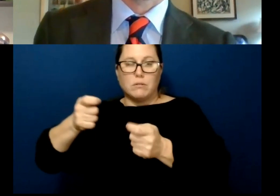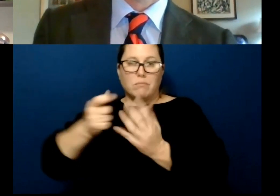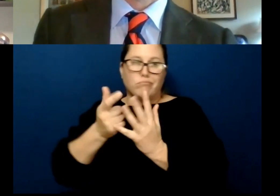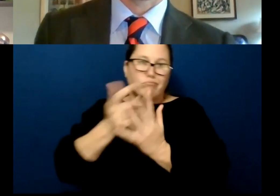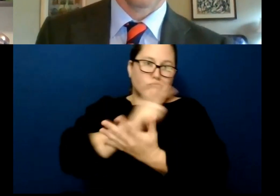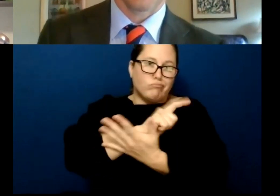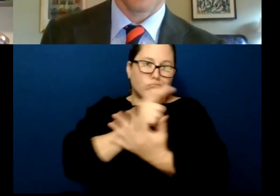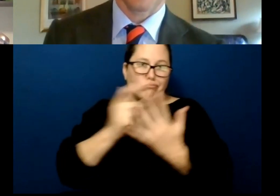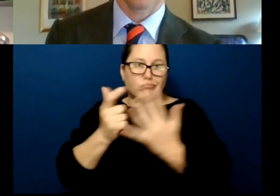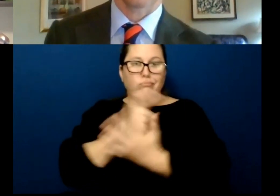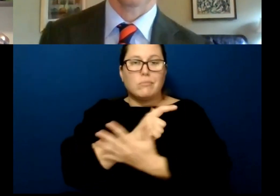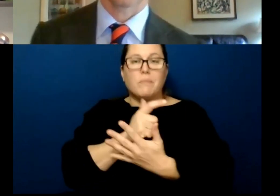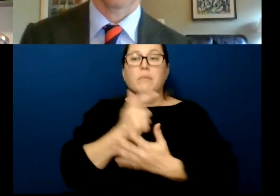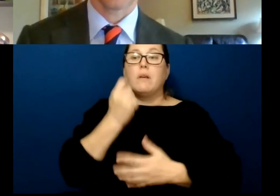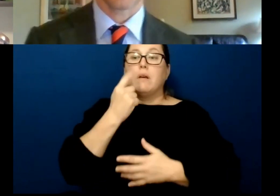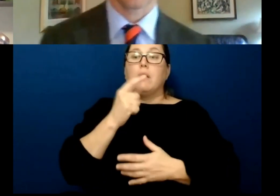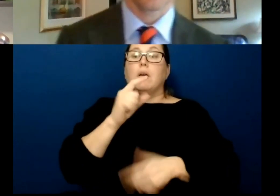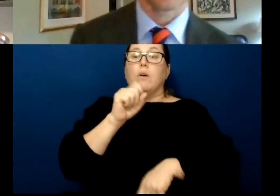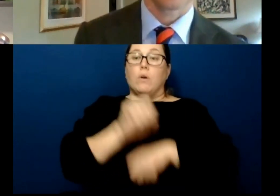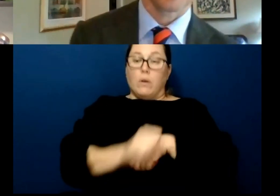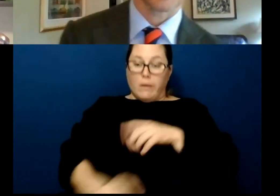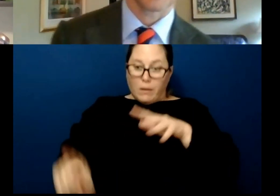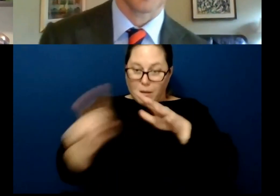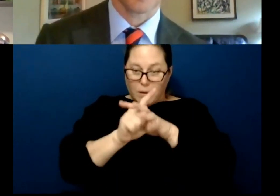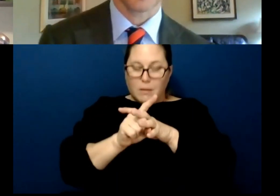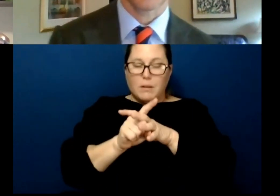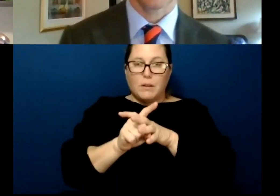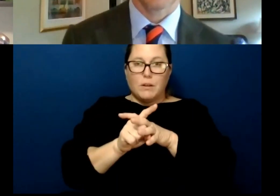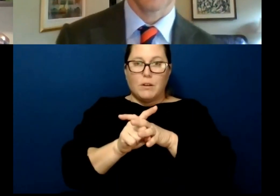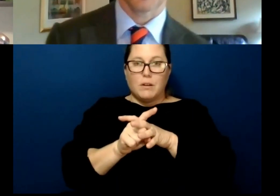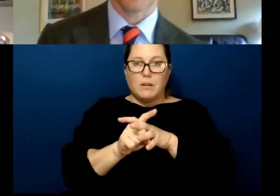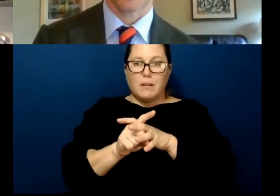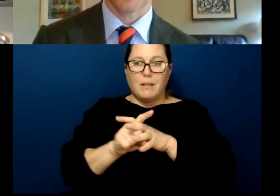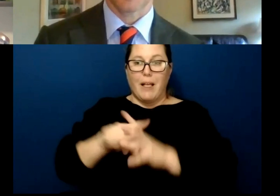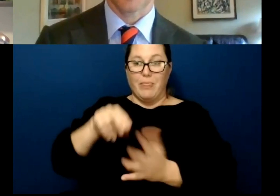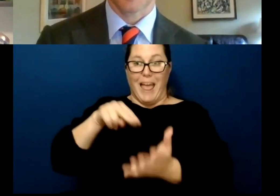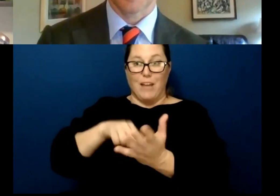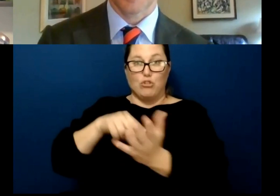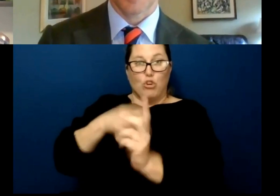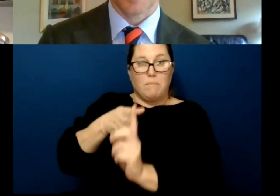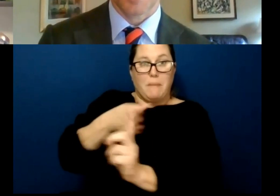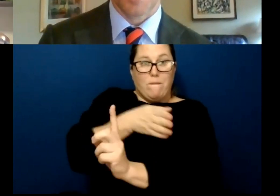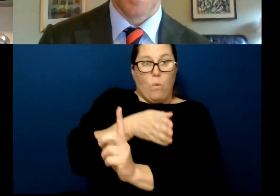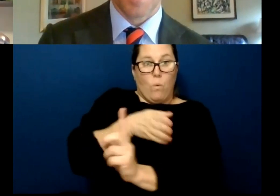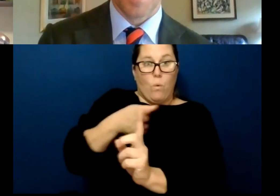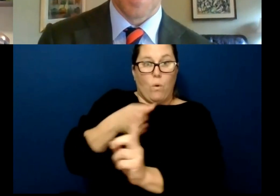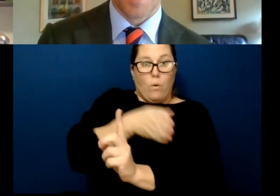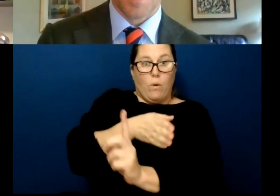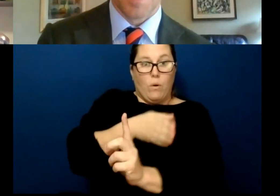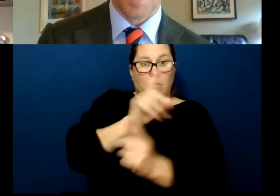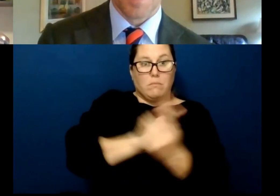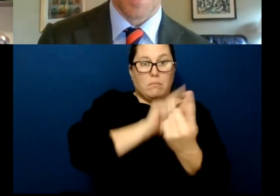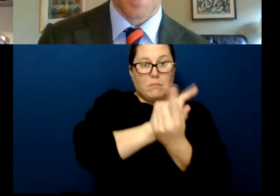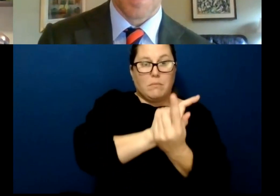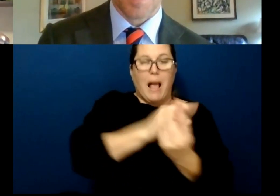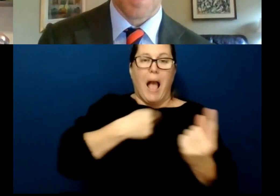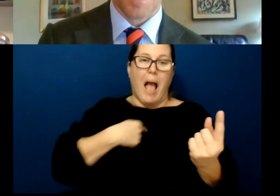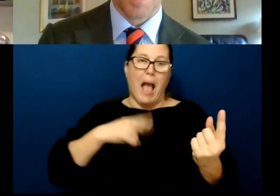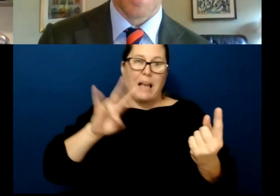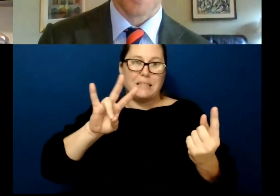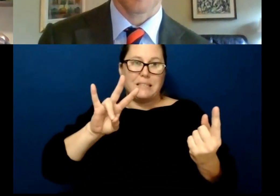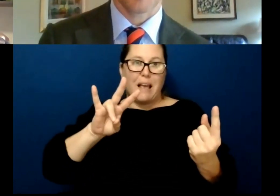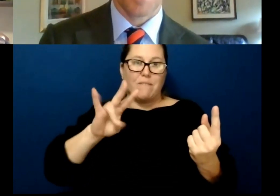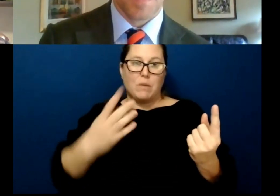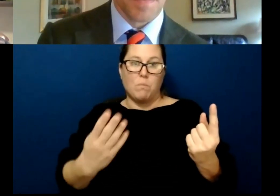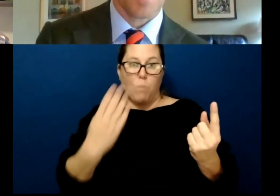essentially you come on to the shift, you meet with whoever the night shift nurse was, their 12-hour shift. So I do 7 a to 7 p.m. or 7:30,